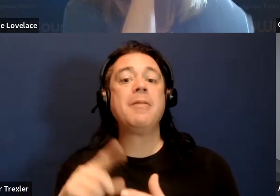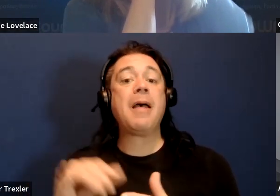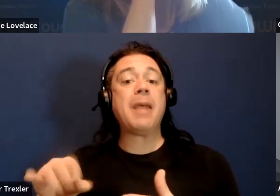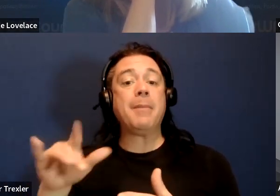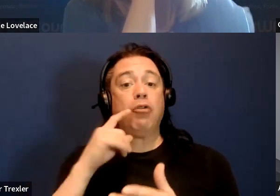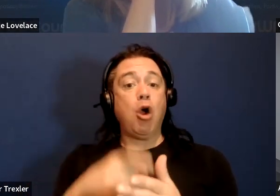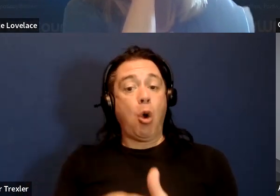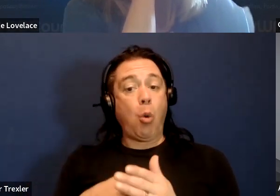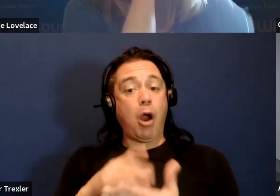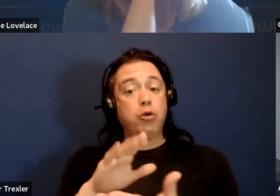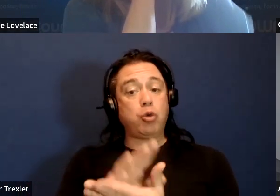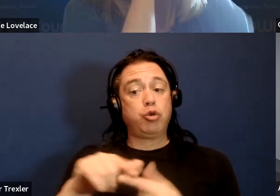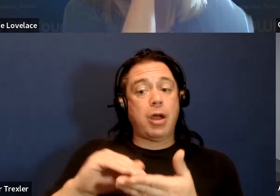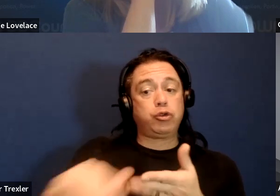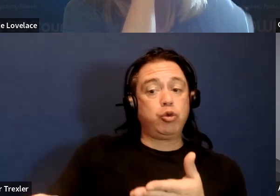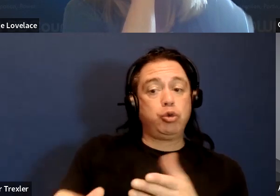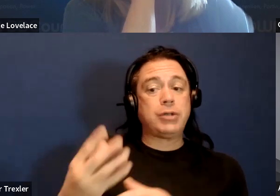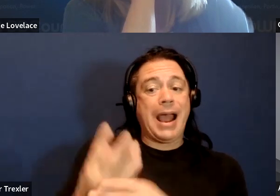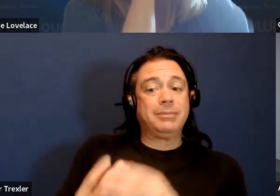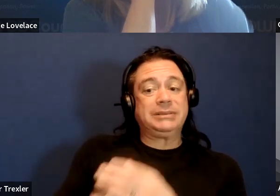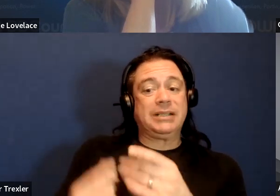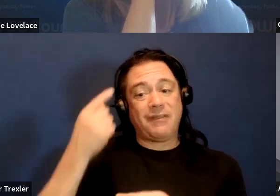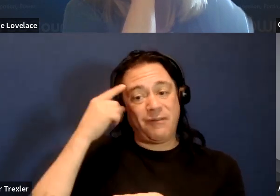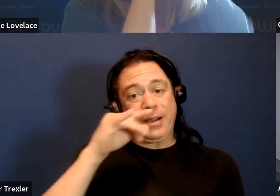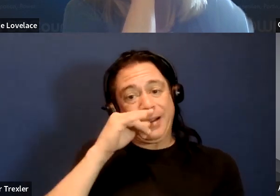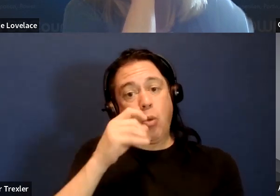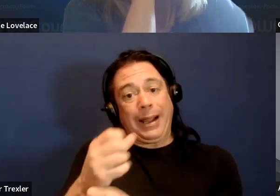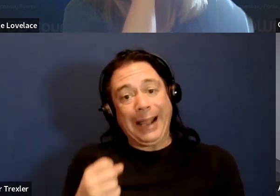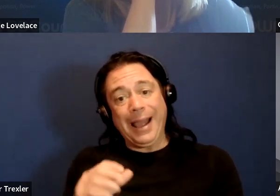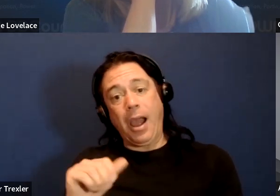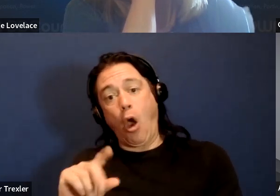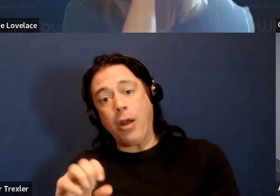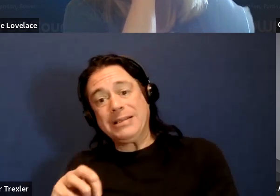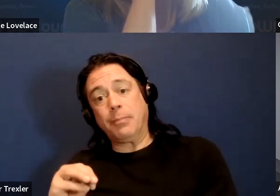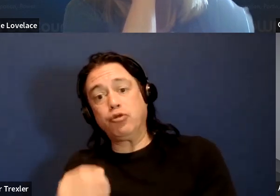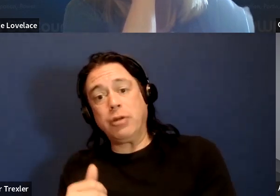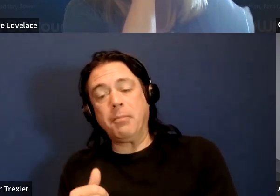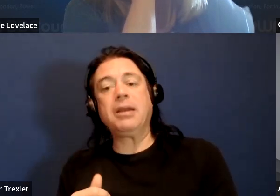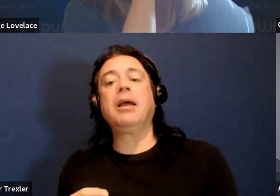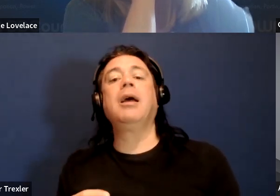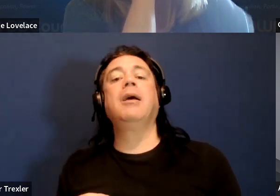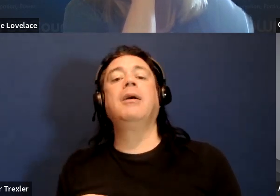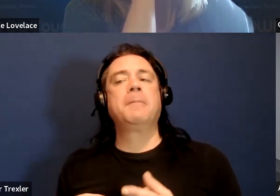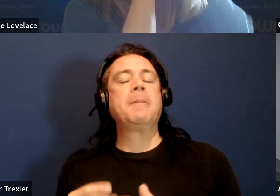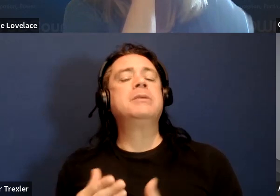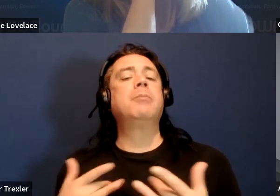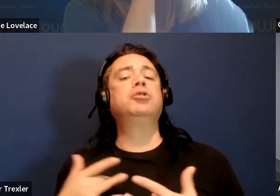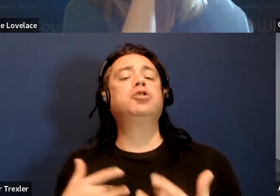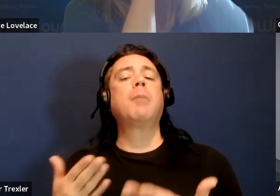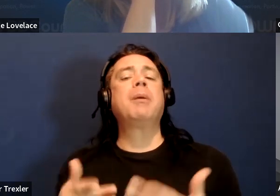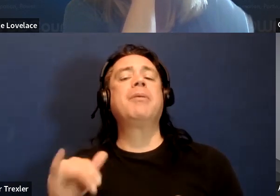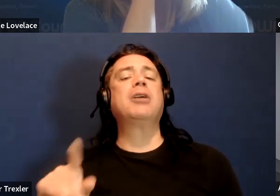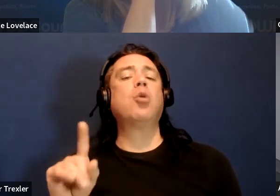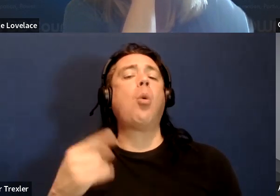required schools to excuse absences for kids getting autism treatment. There was some concern that maybe that was